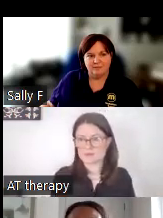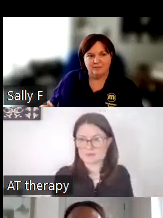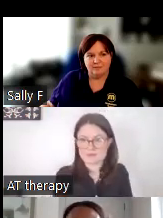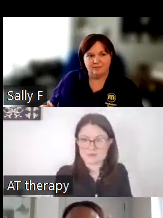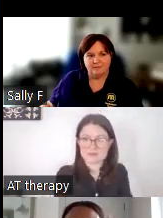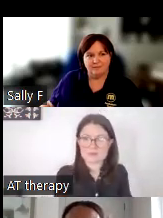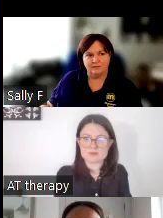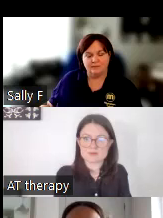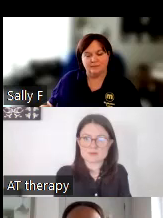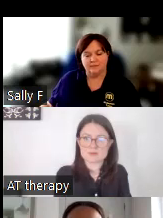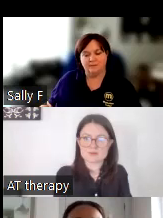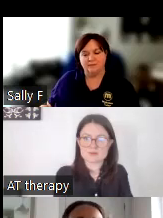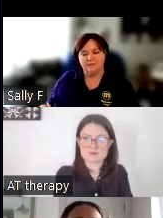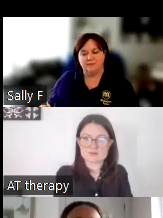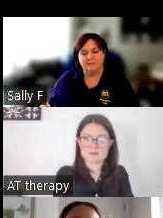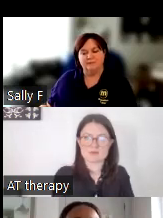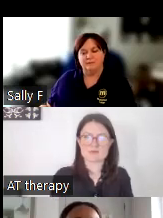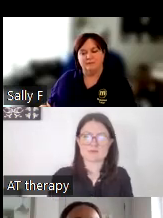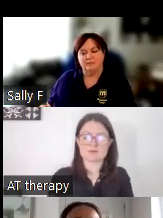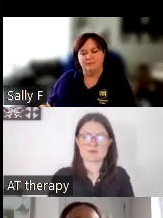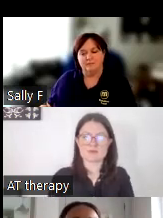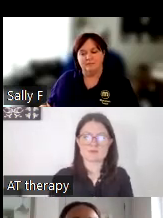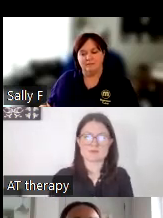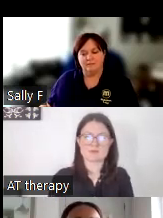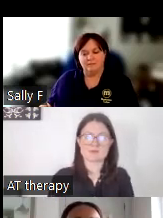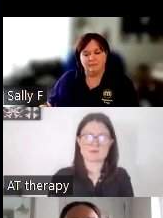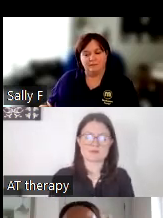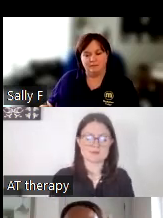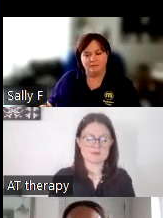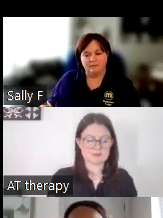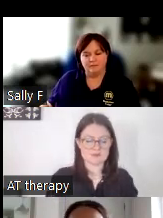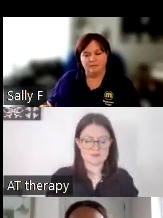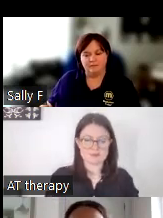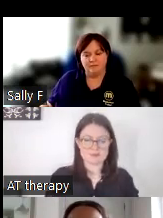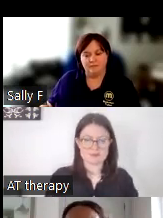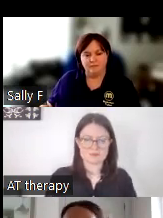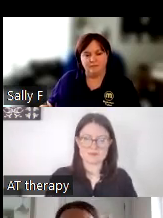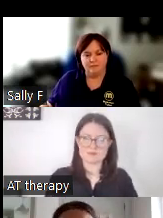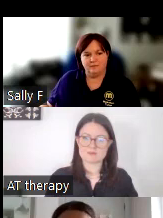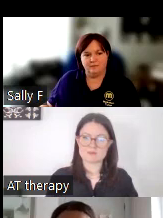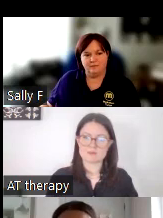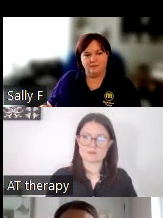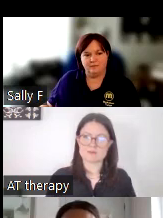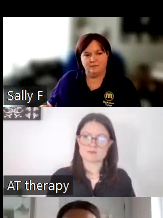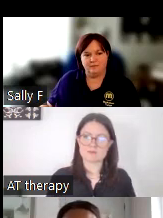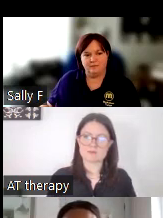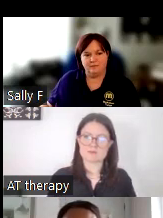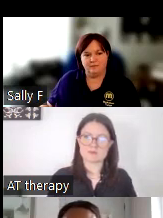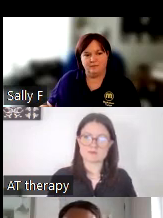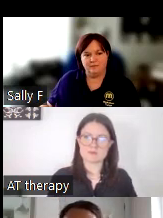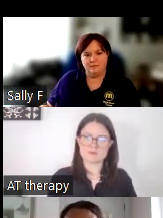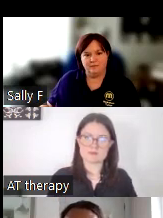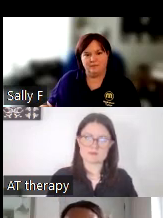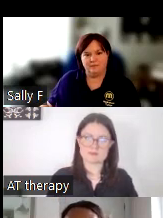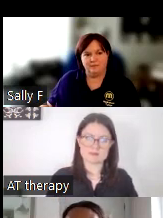snack into a box that's difficult to open. Things like, you know, if they're wanting to go out of the room, not automatically open the door for them,